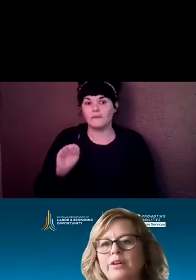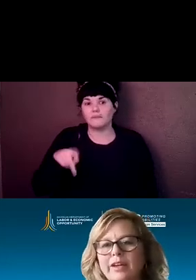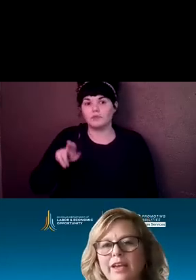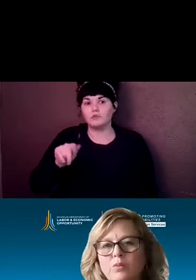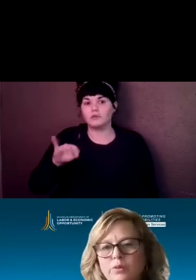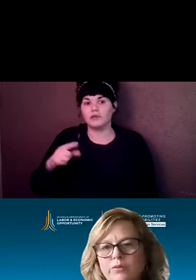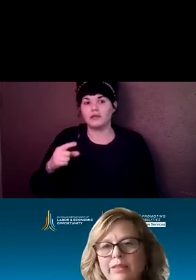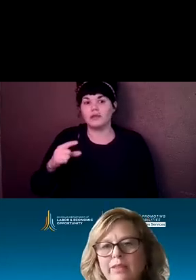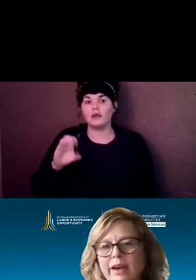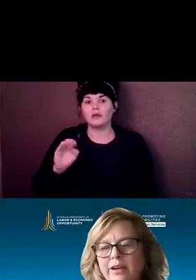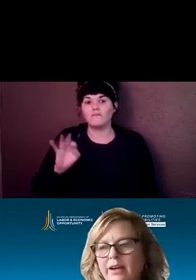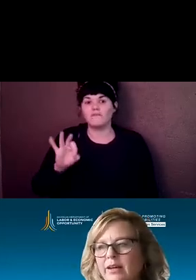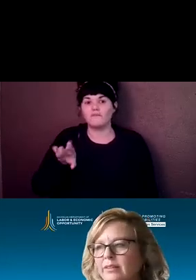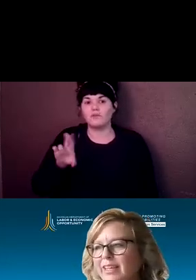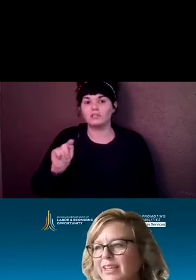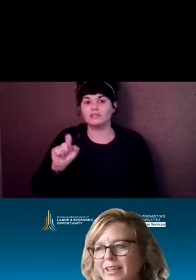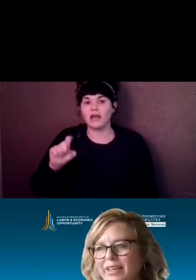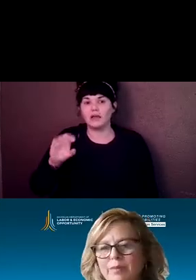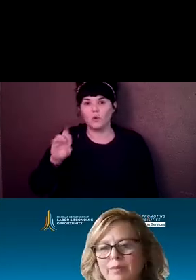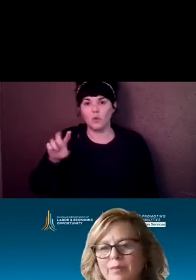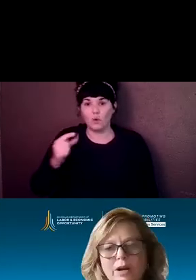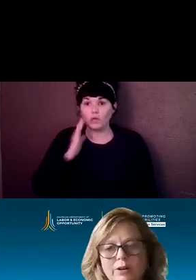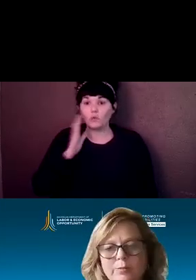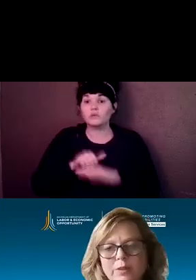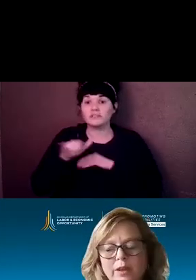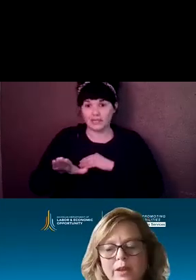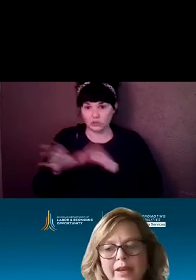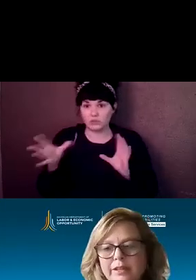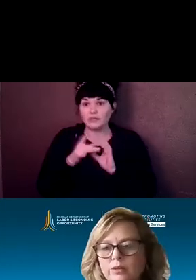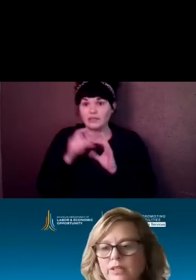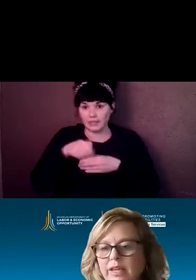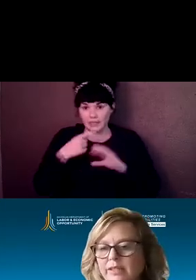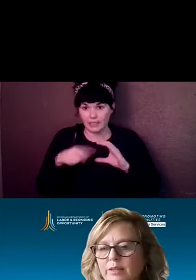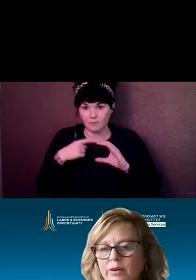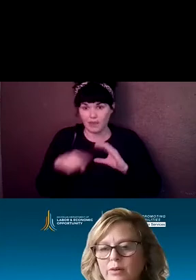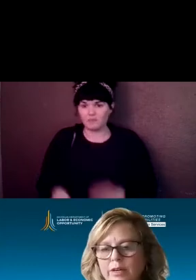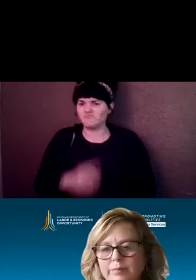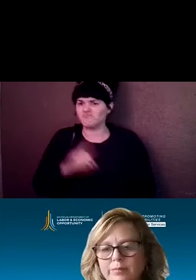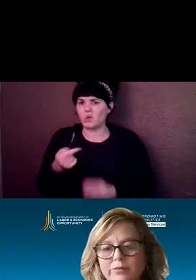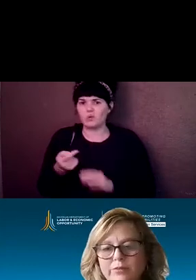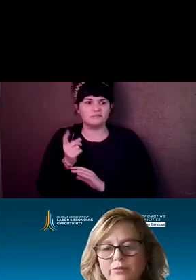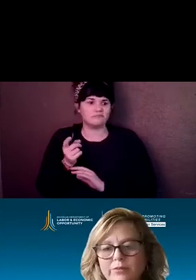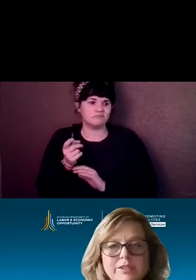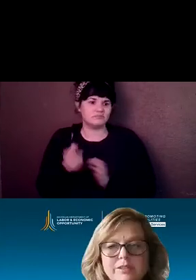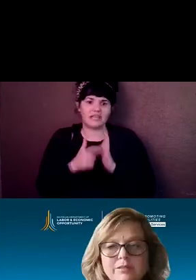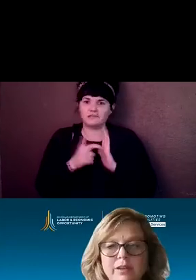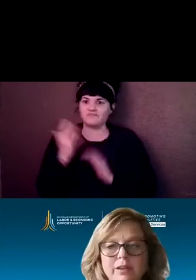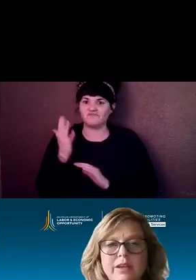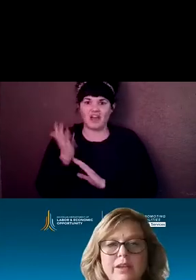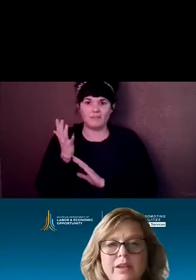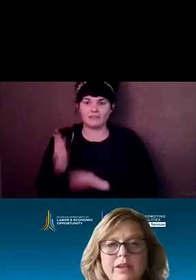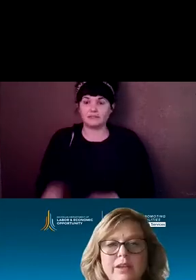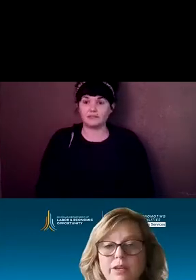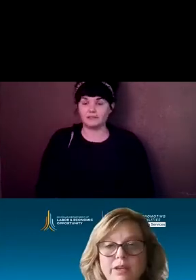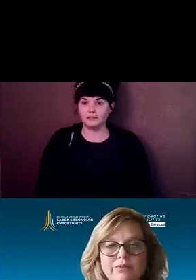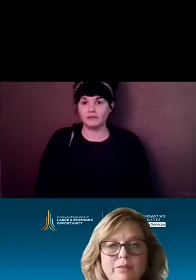computingcomfort.org. And we'll provide that link in an email as well. And it only takes about 5 minutes, and it